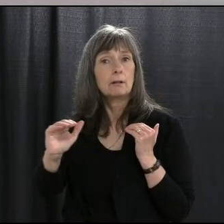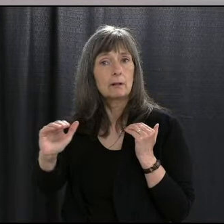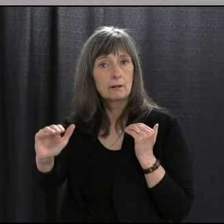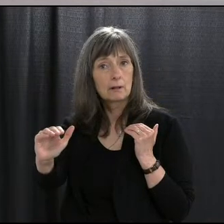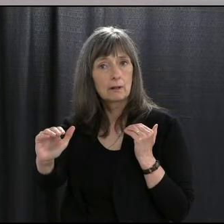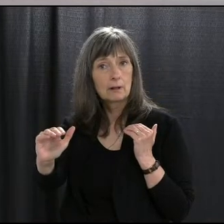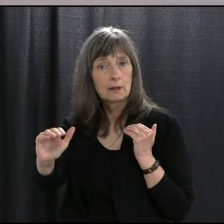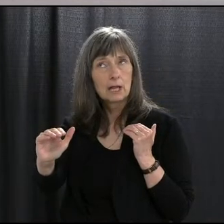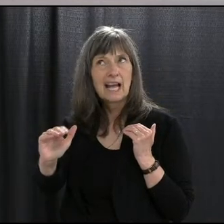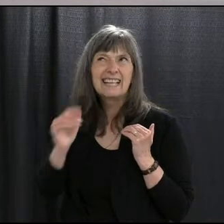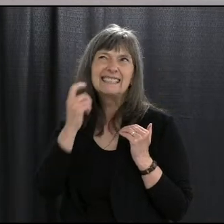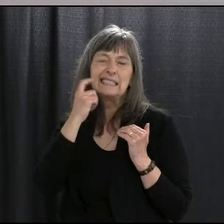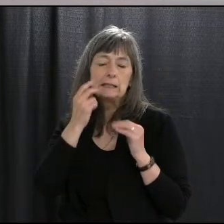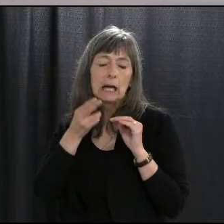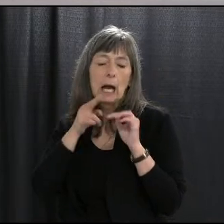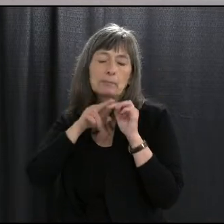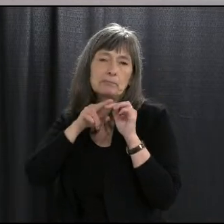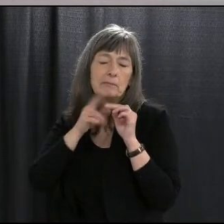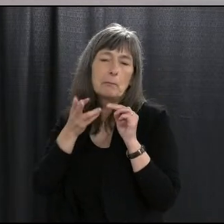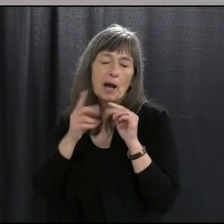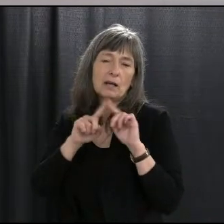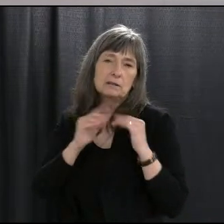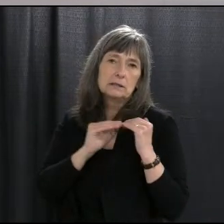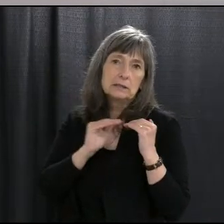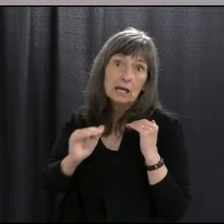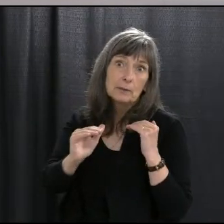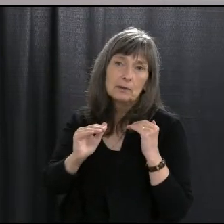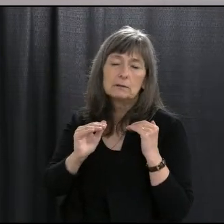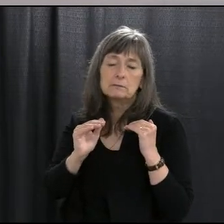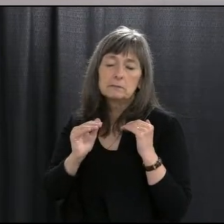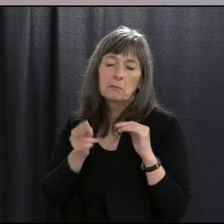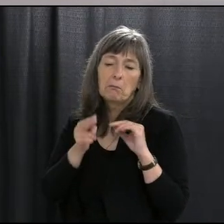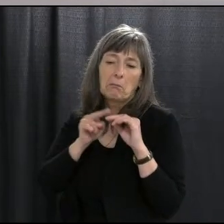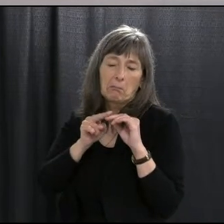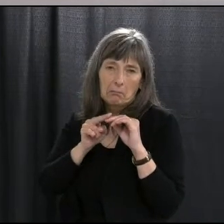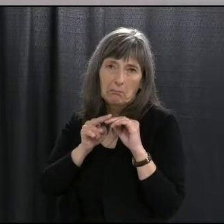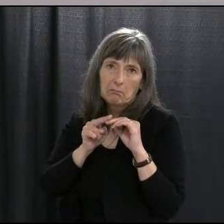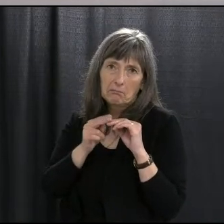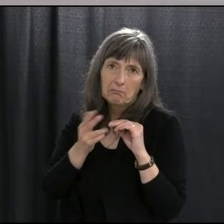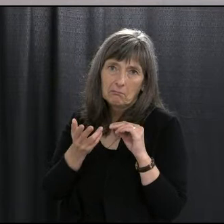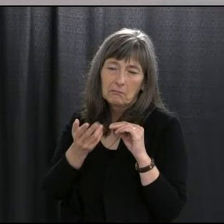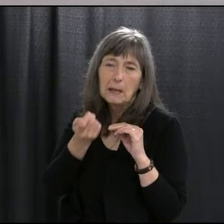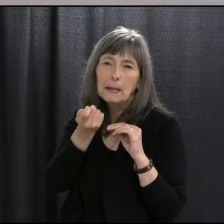There was a slight increase, but I will say it's stable because there was a slight increase in the number of